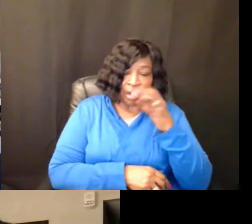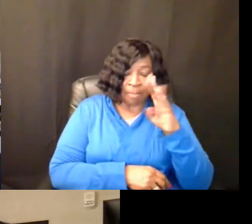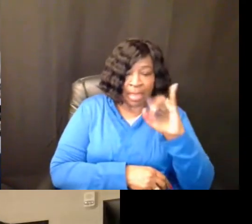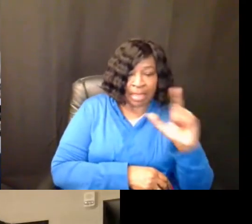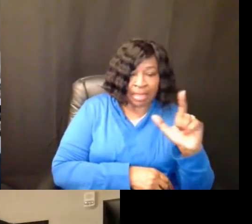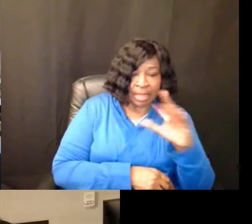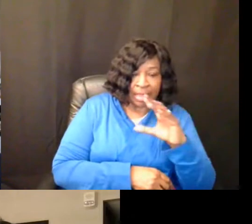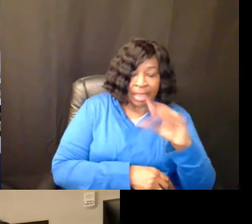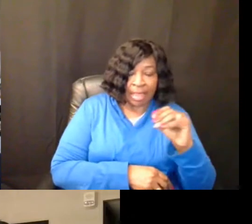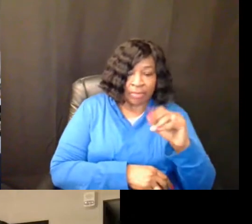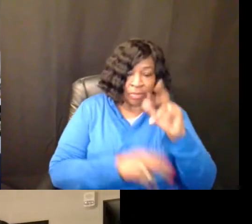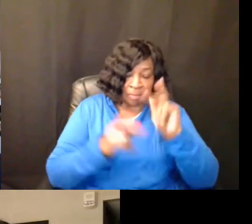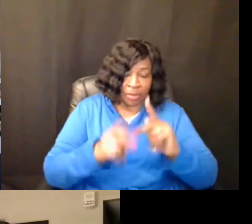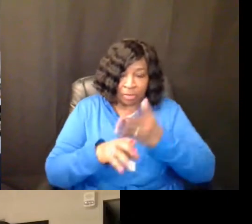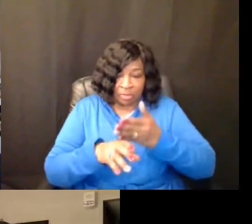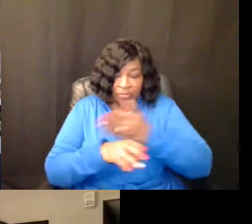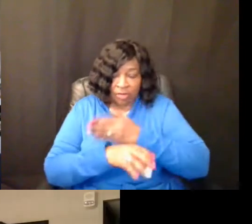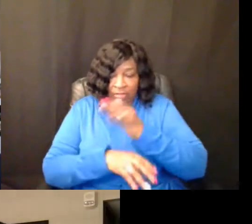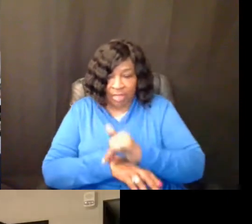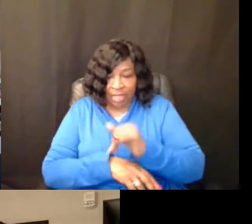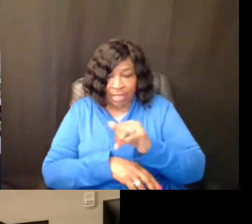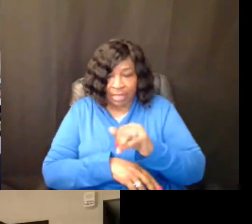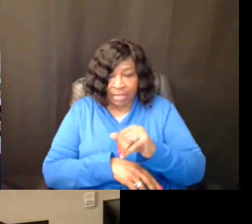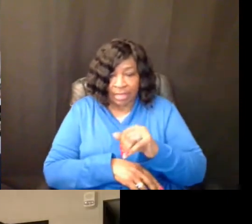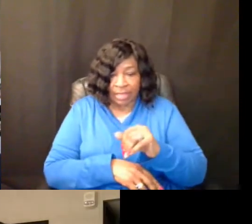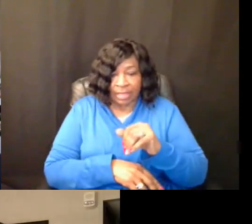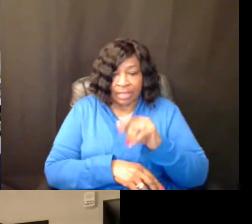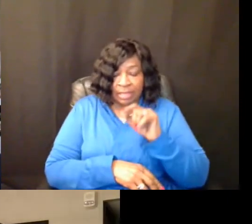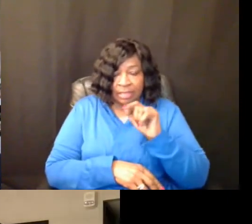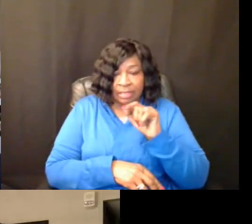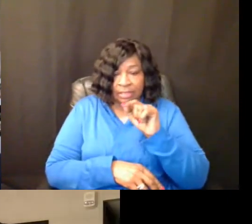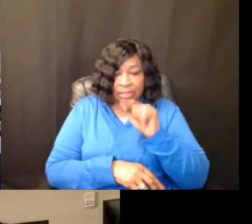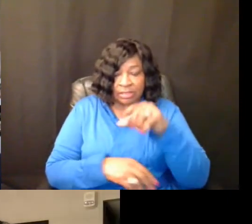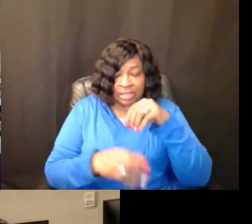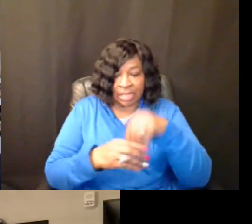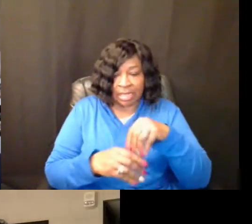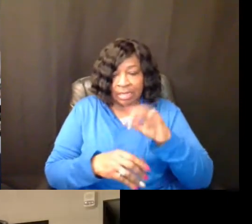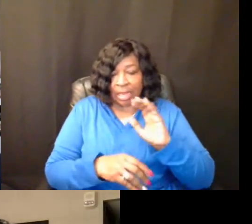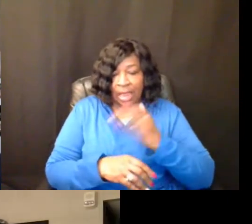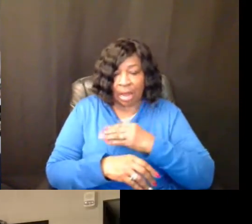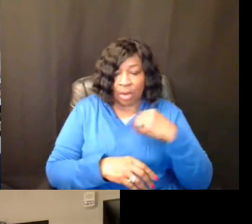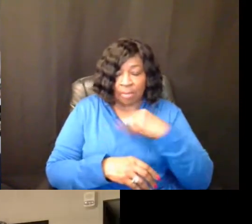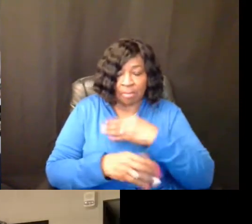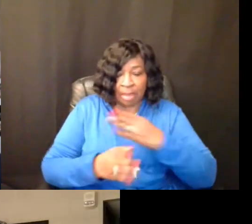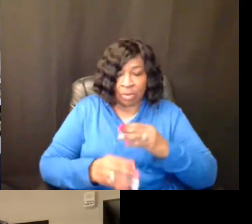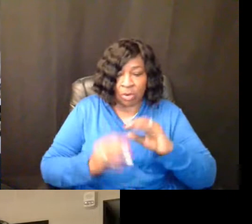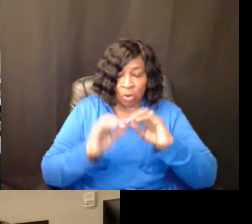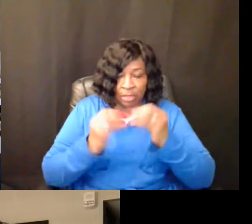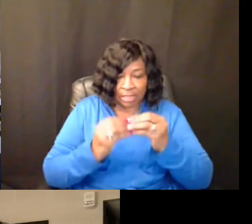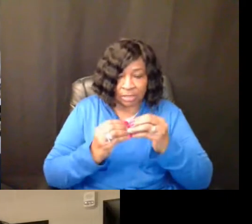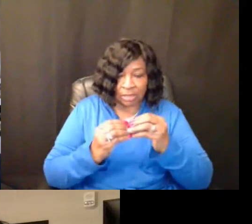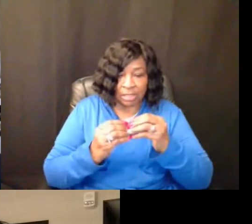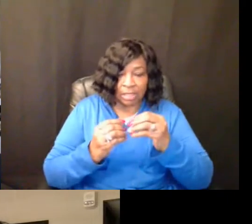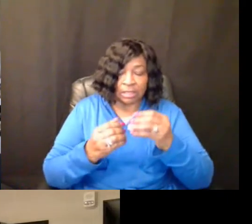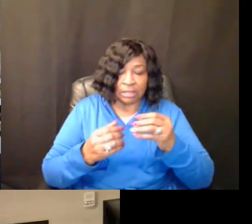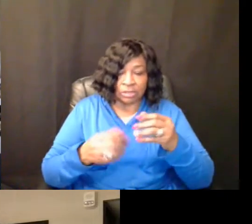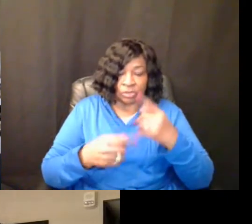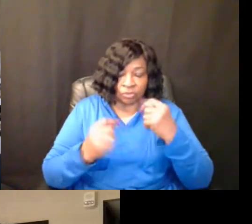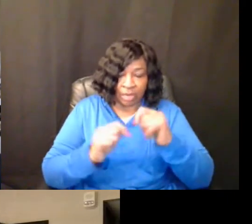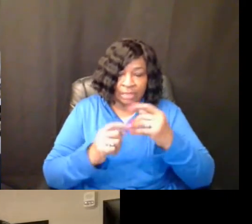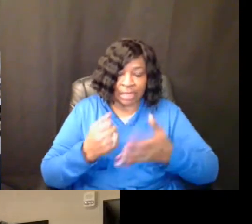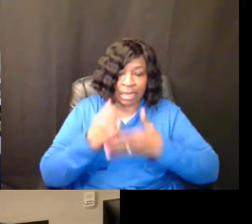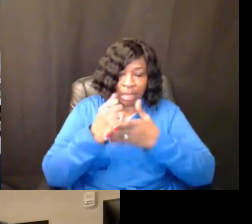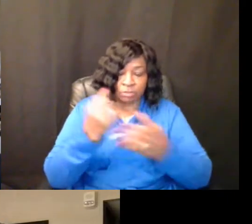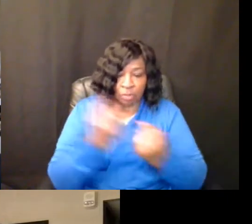predecessor before it that NSAC and our member organizations have been working to uplift and to strengthen as a